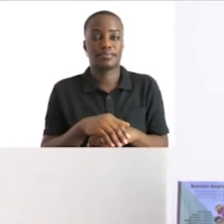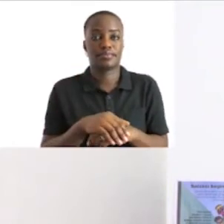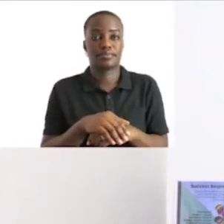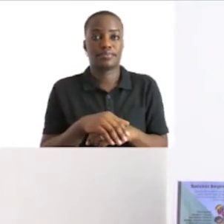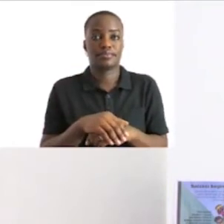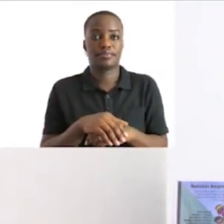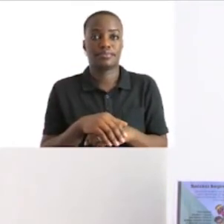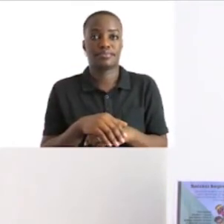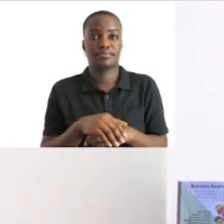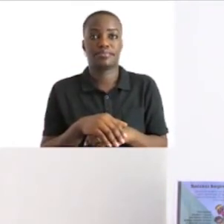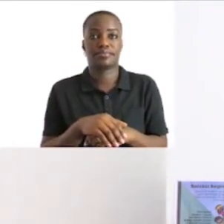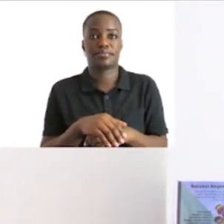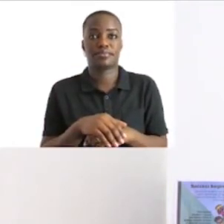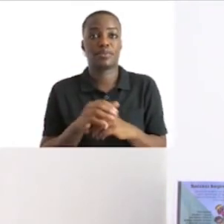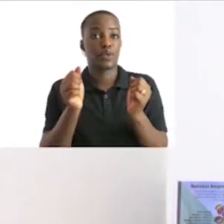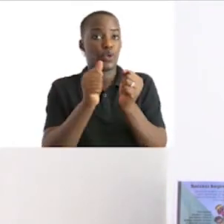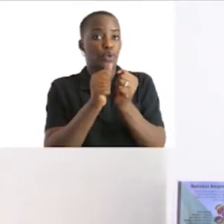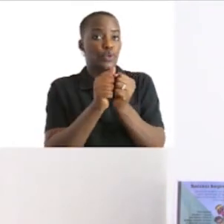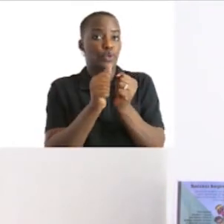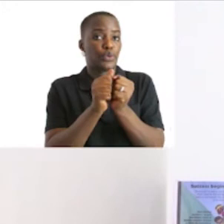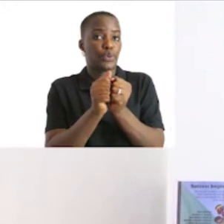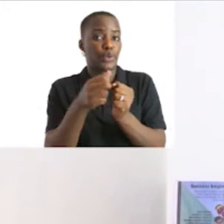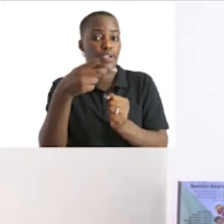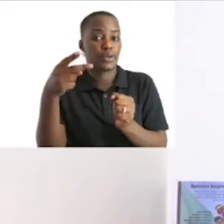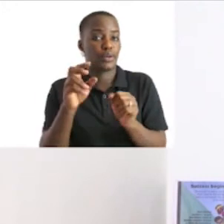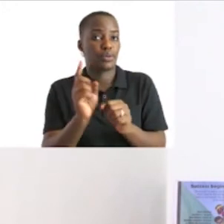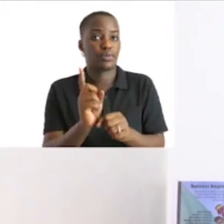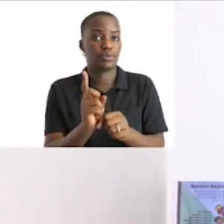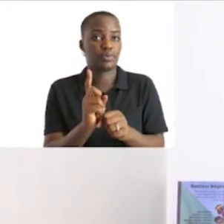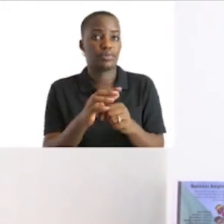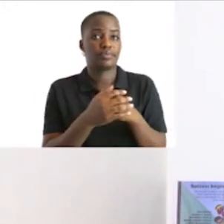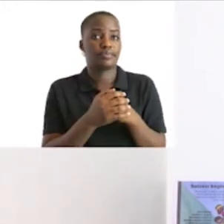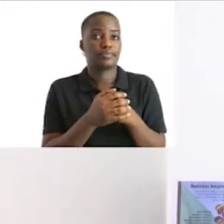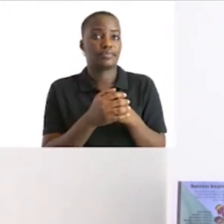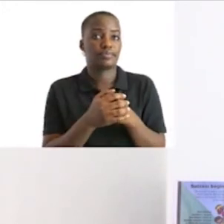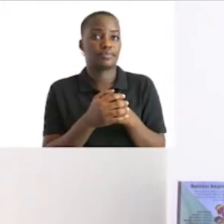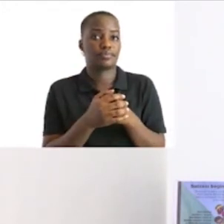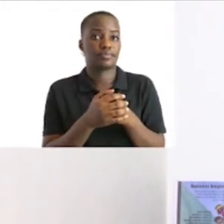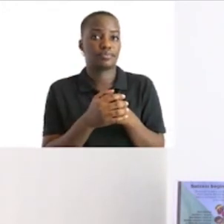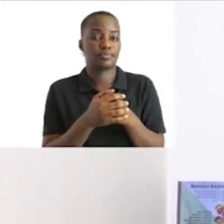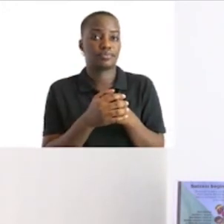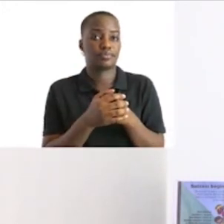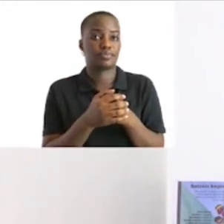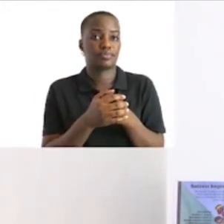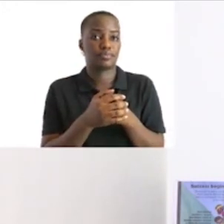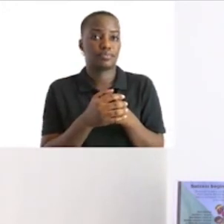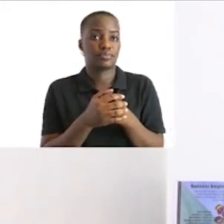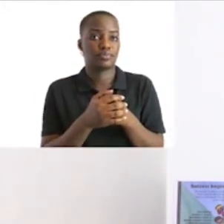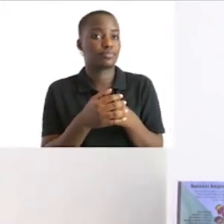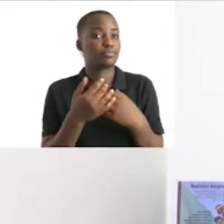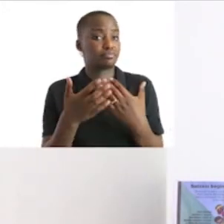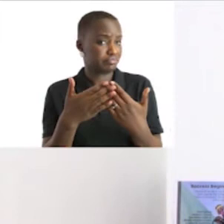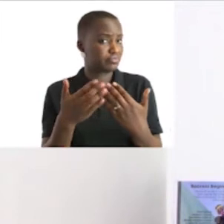9. So we are going to add 50 plus 9. It is